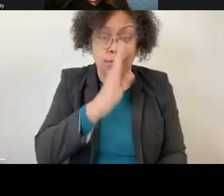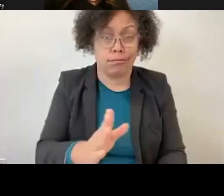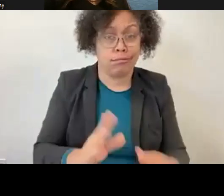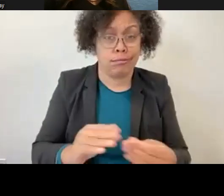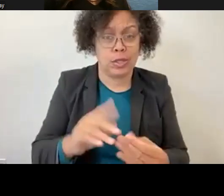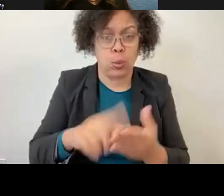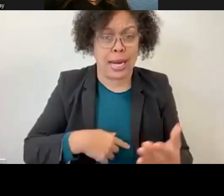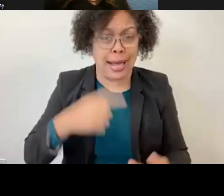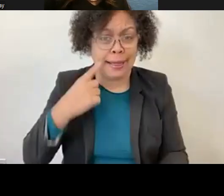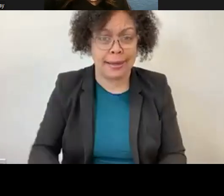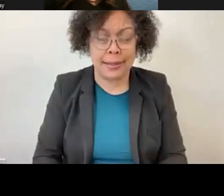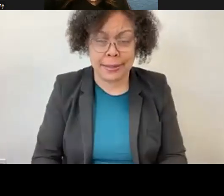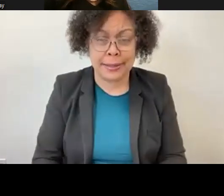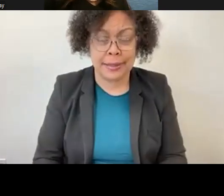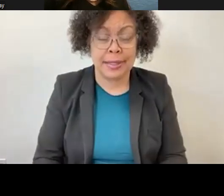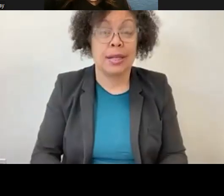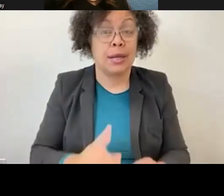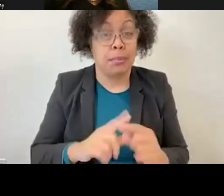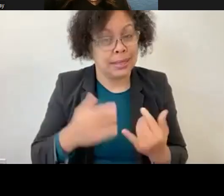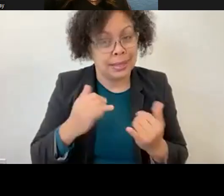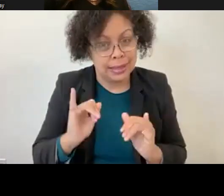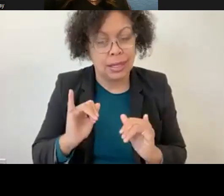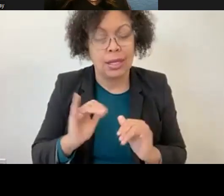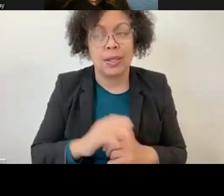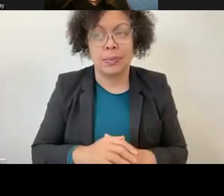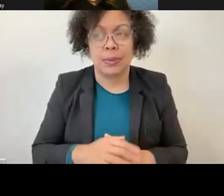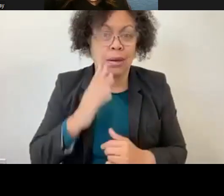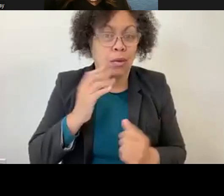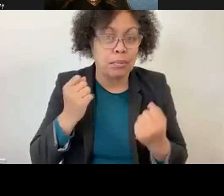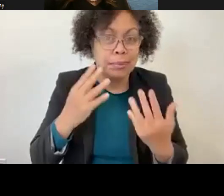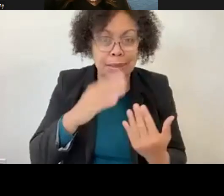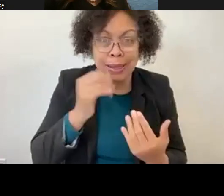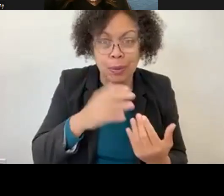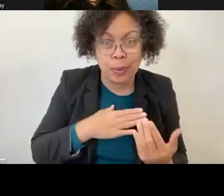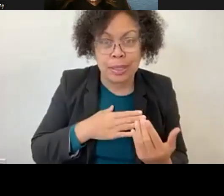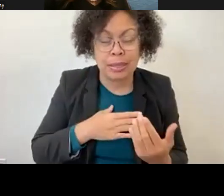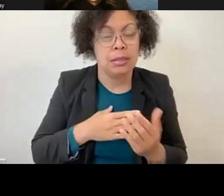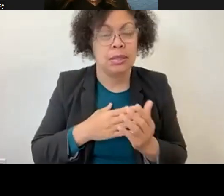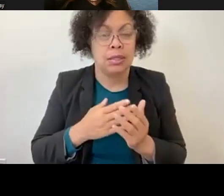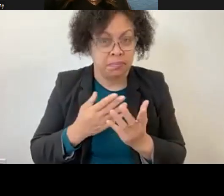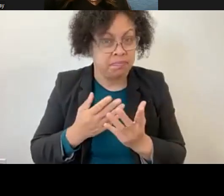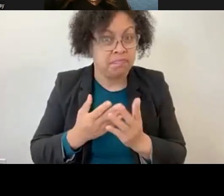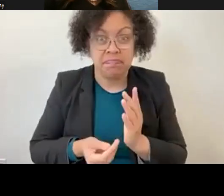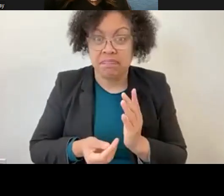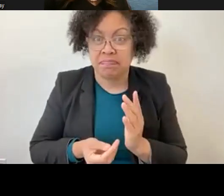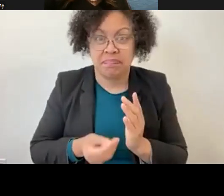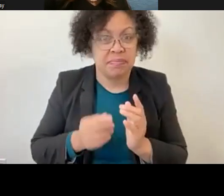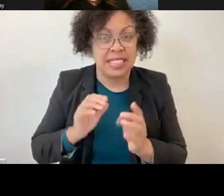better. But here's a sobering point. I know so many Black women who passed away in academia in their 40s and